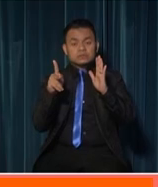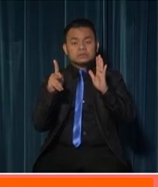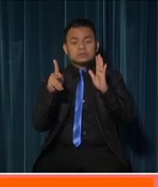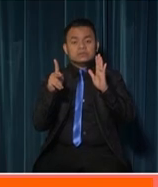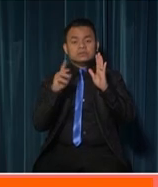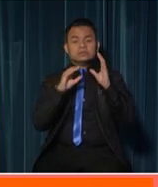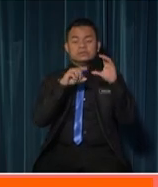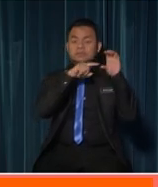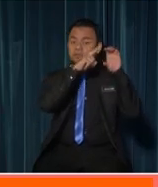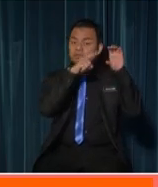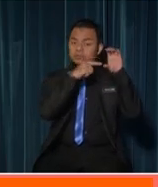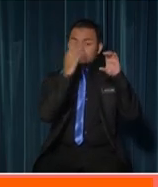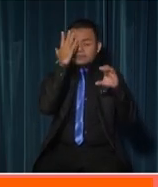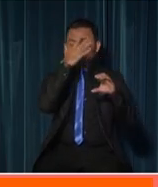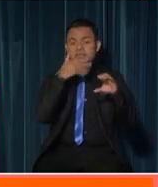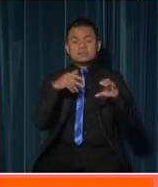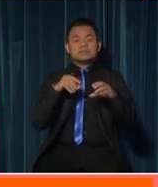12 o'clock.